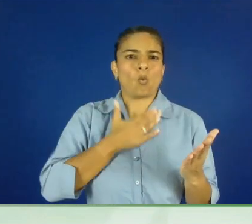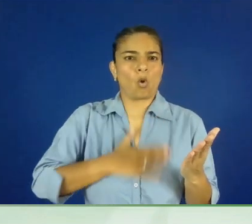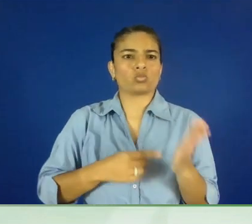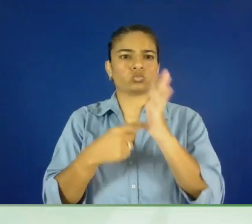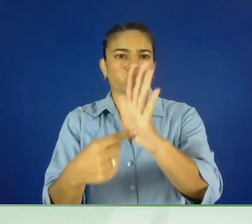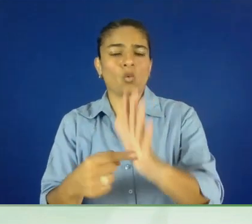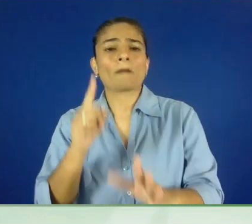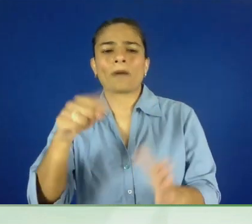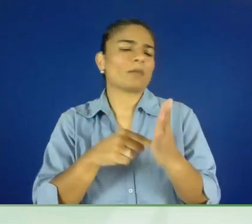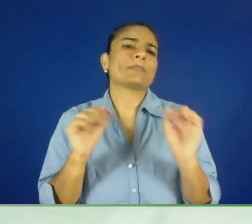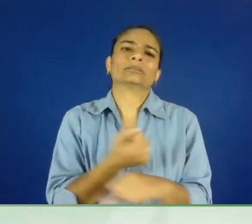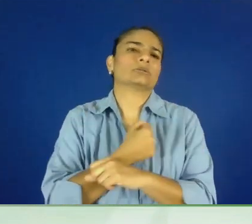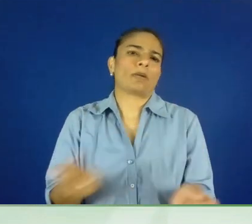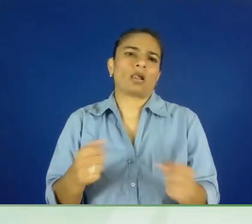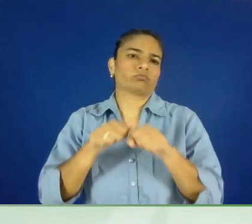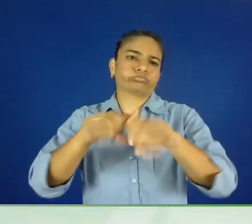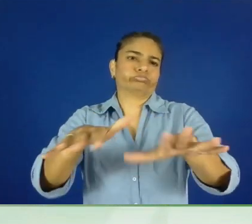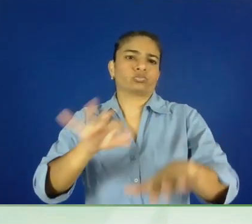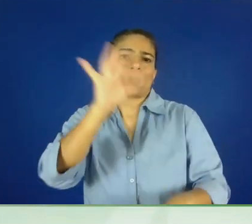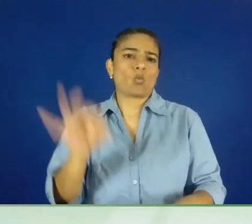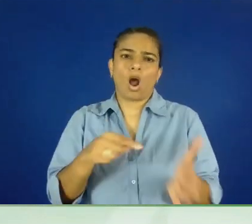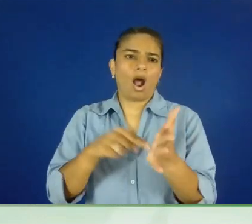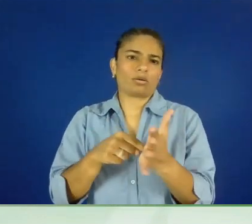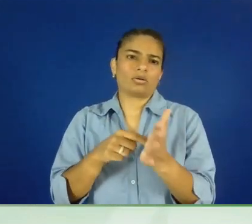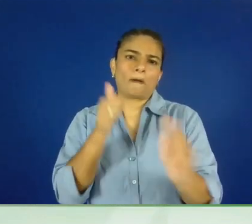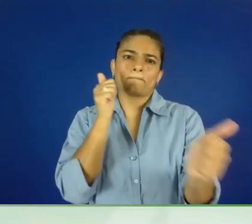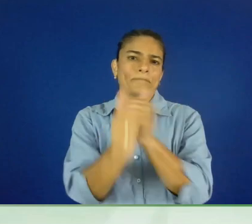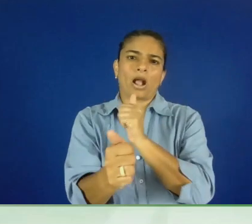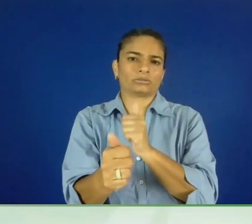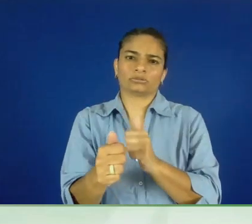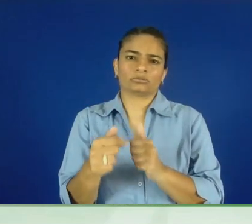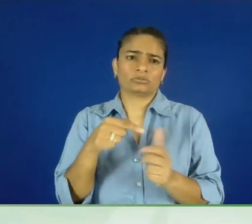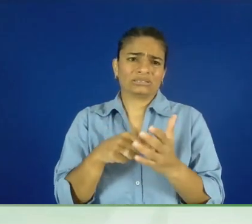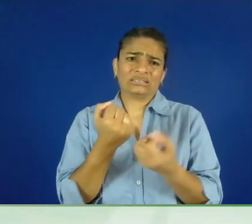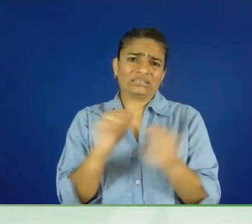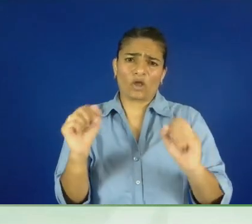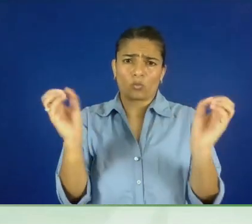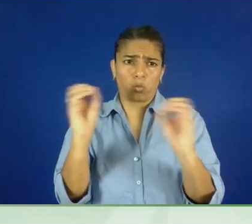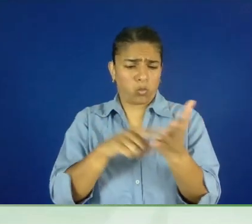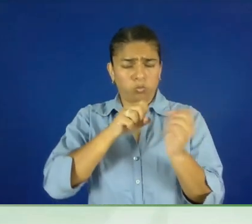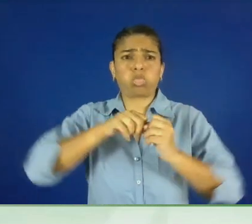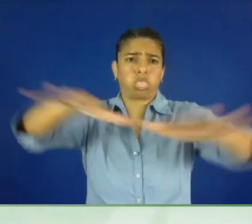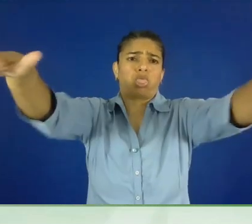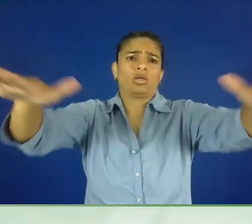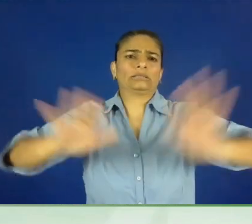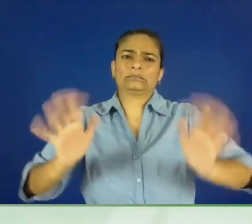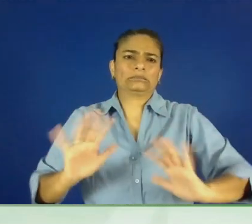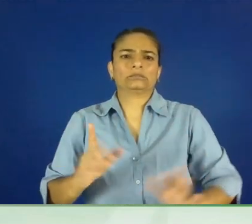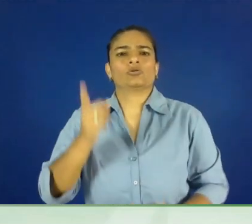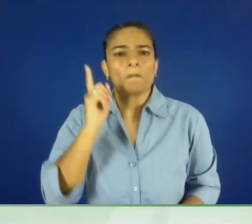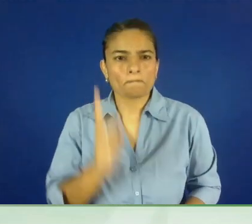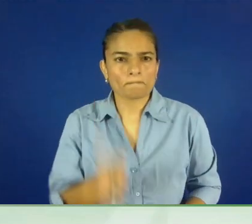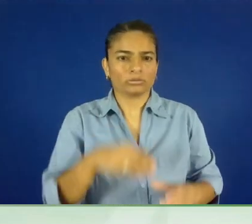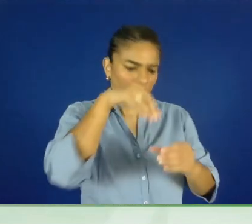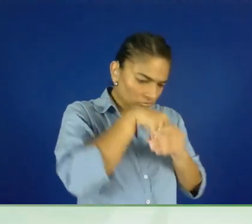assessment because it's not safe, because data goes outside. You need to be able to use it just on your device or on an internal